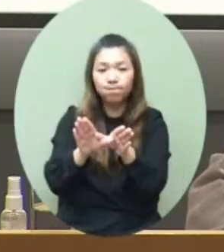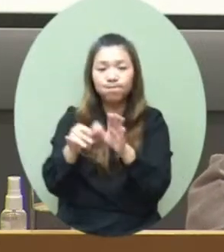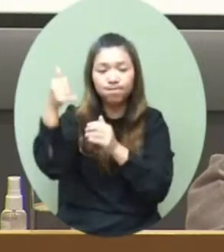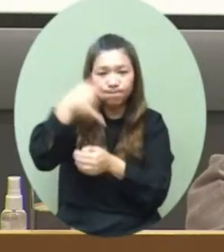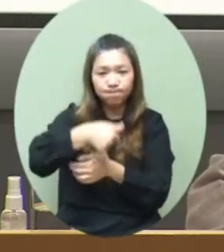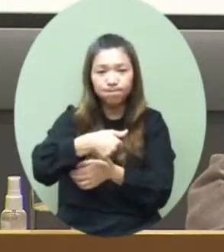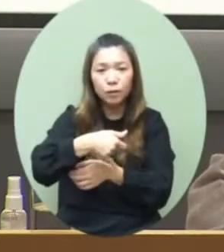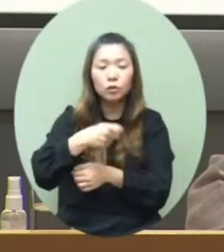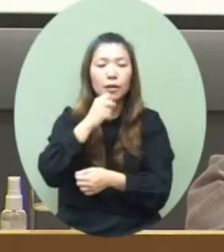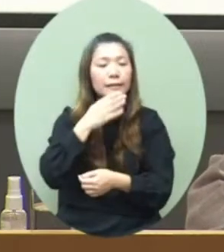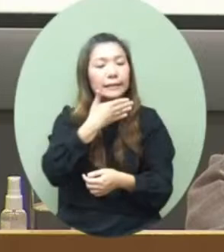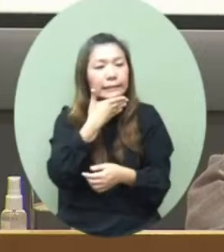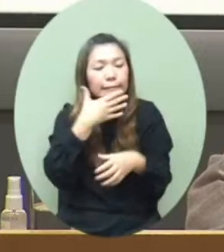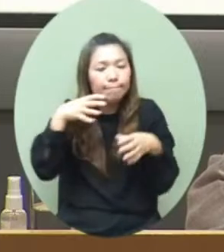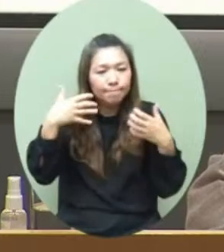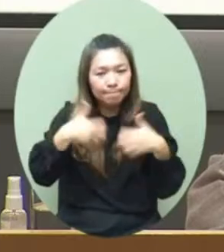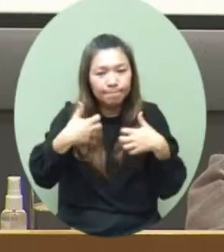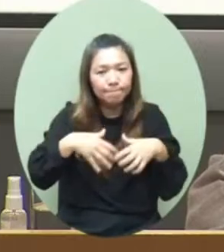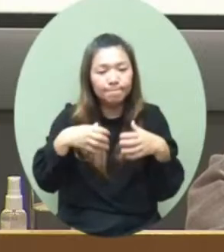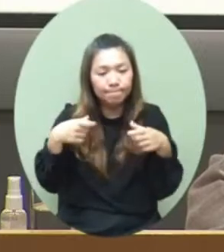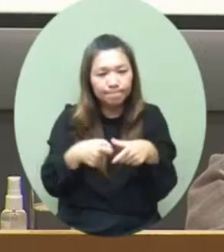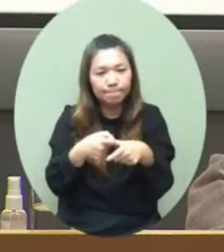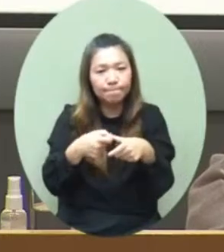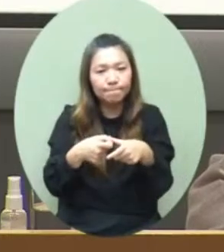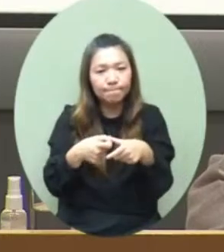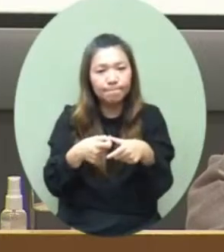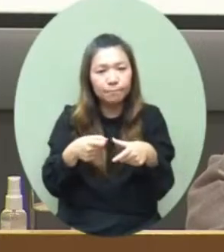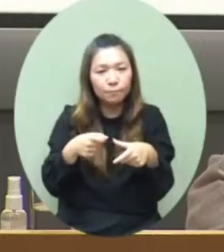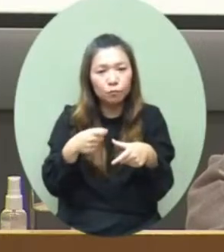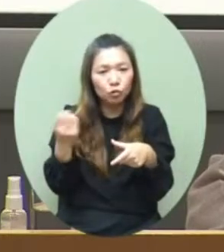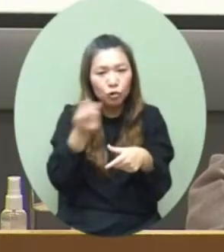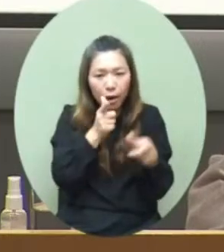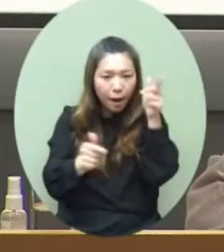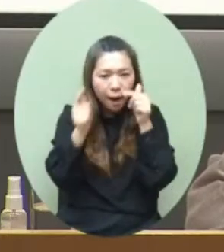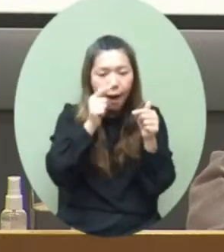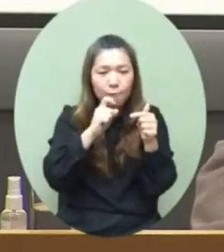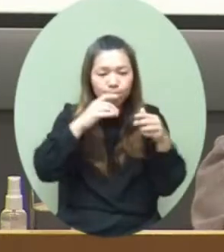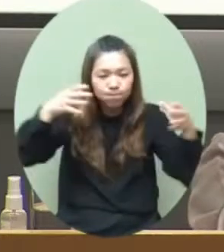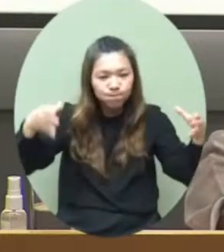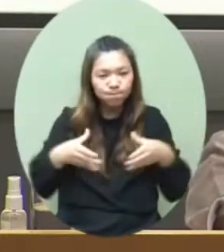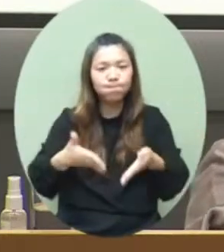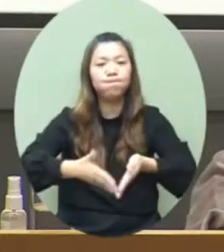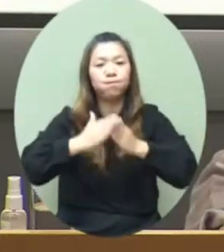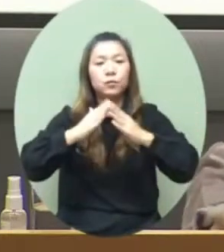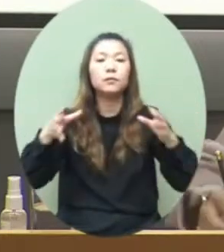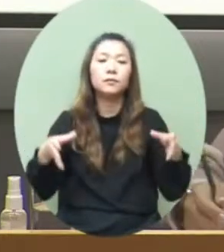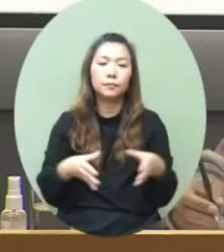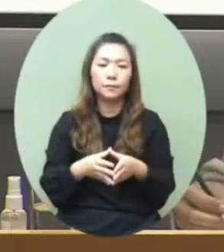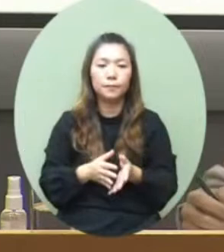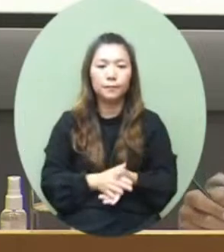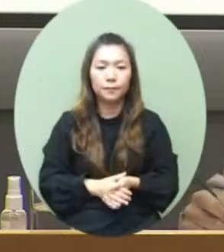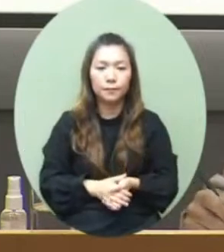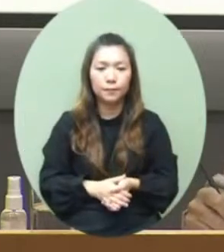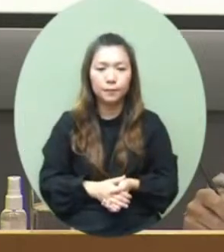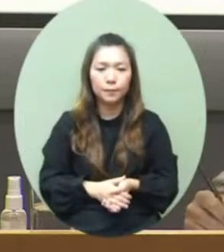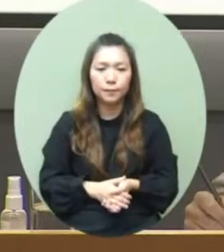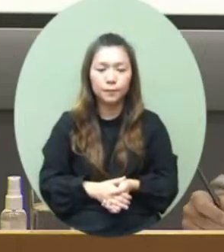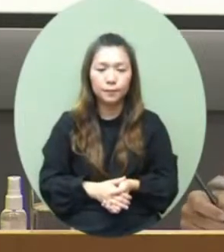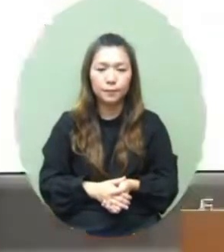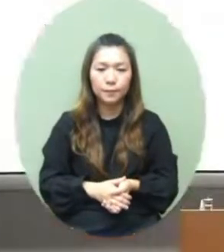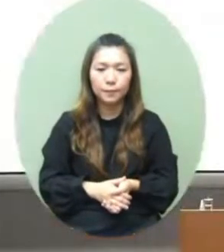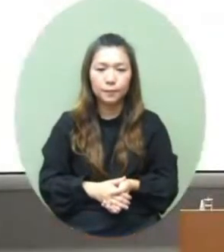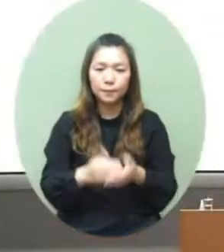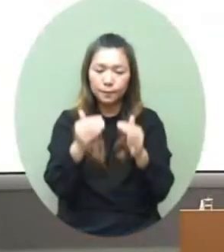With different consulates and different trade representatives, as well as youth organizations, we will